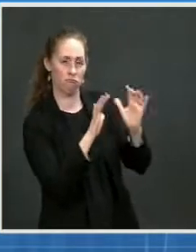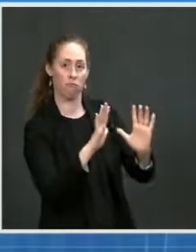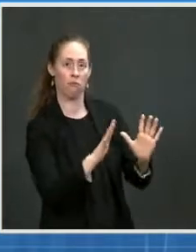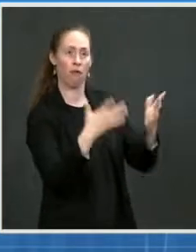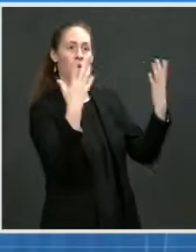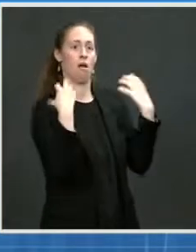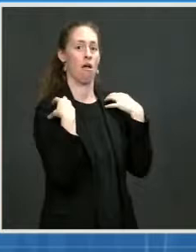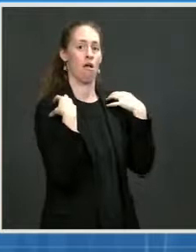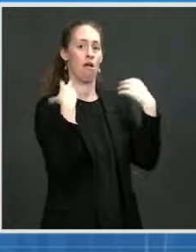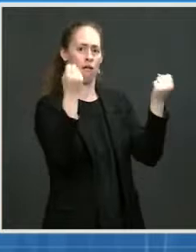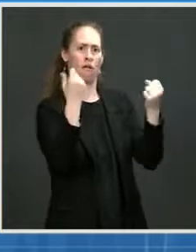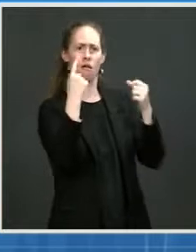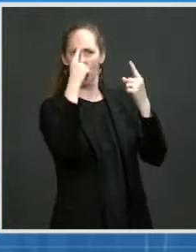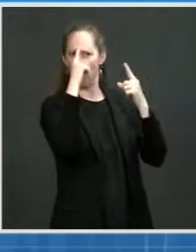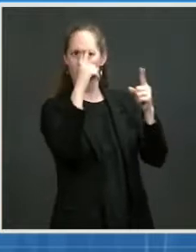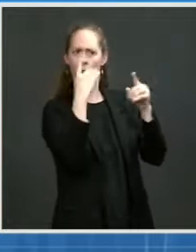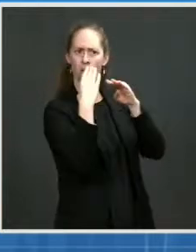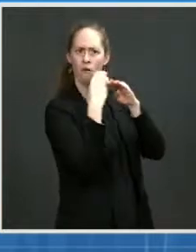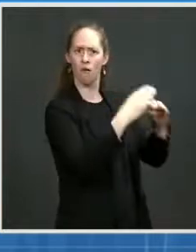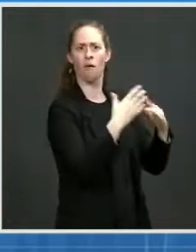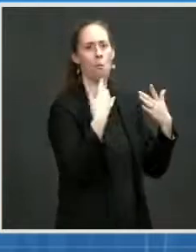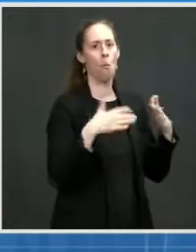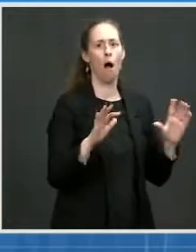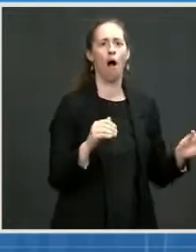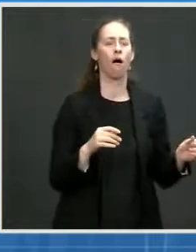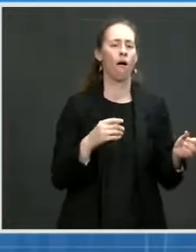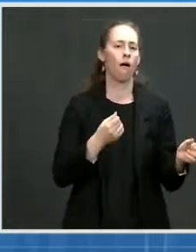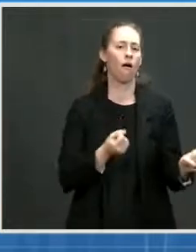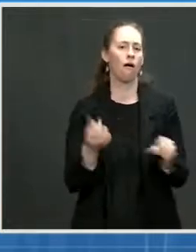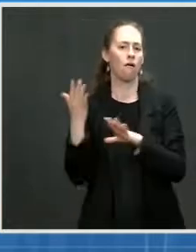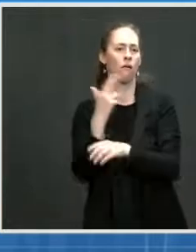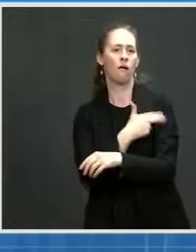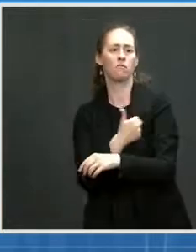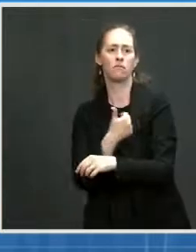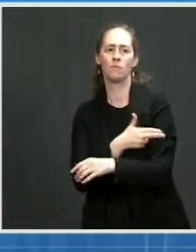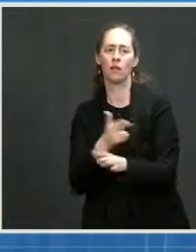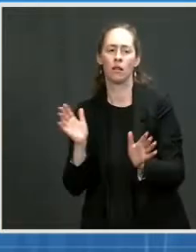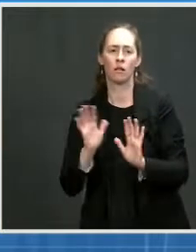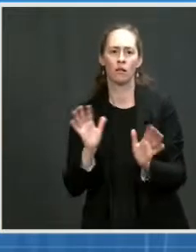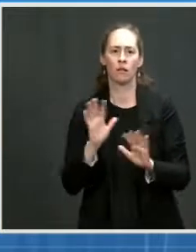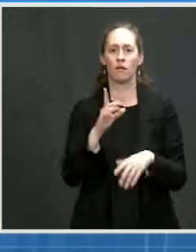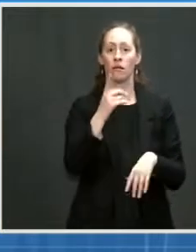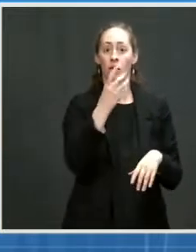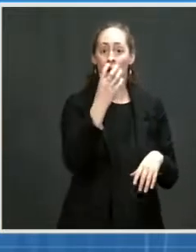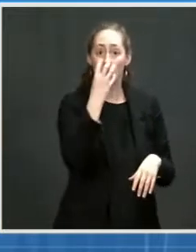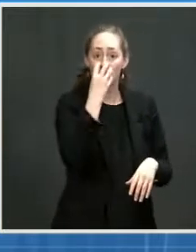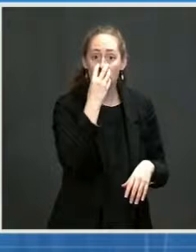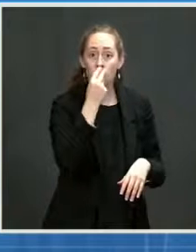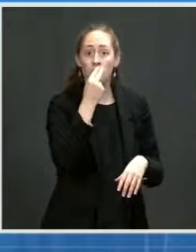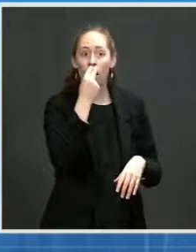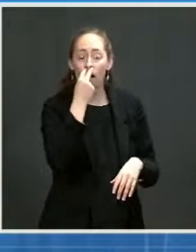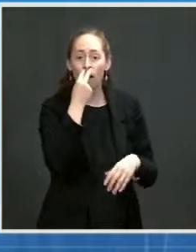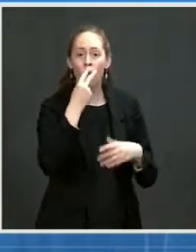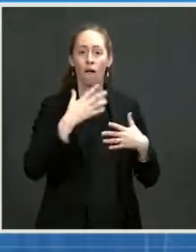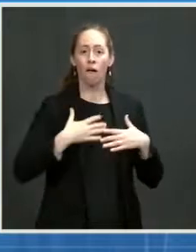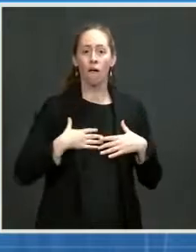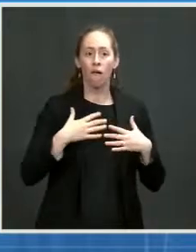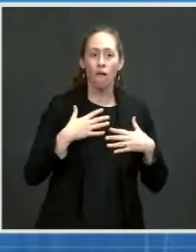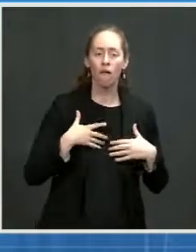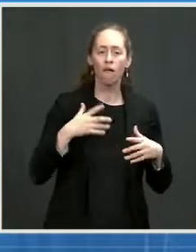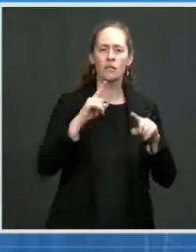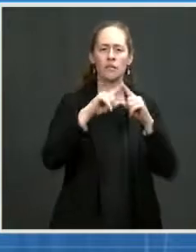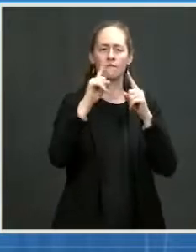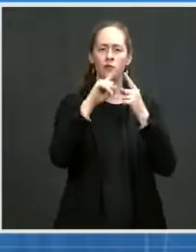those hospitalized requiring oxygenation, those hospitalized requiring delivery through high